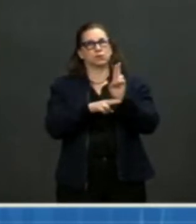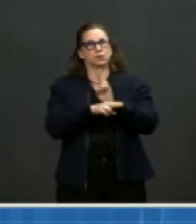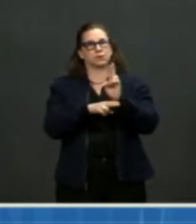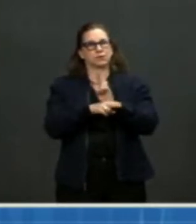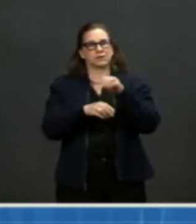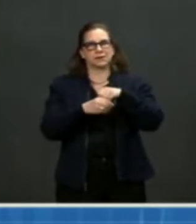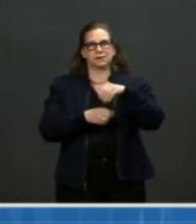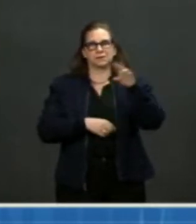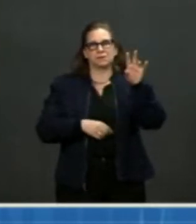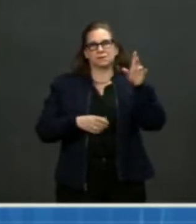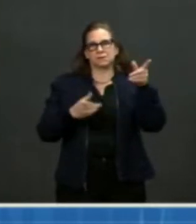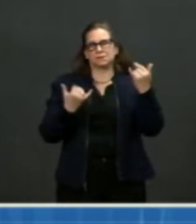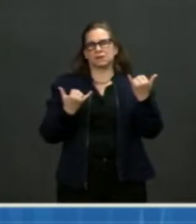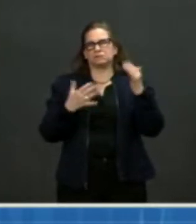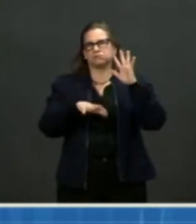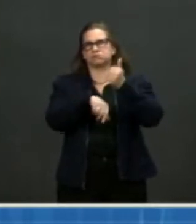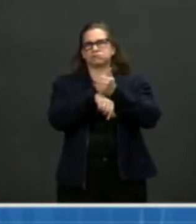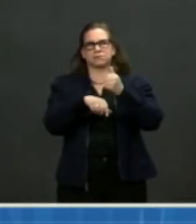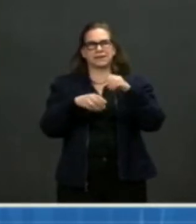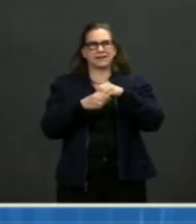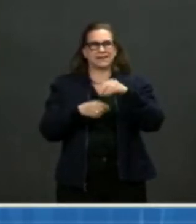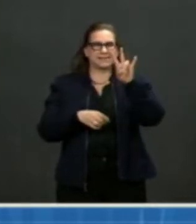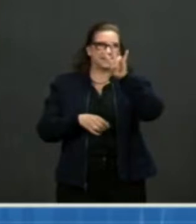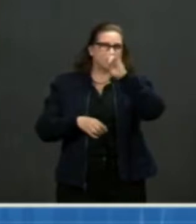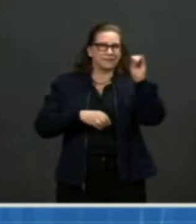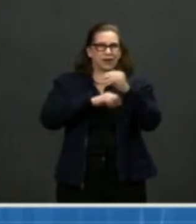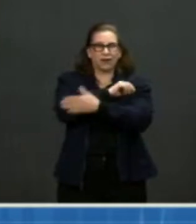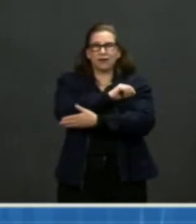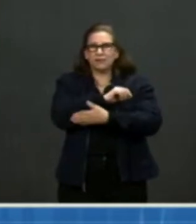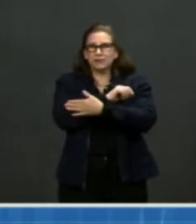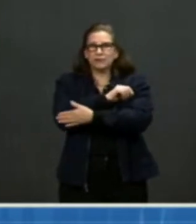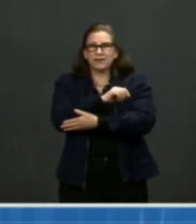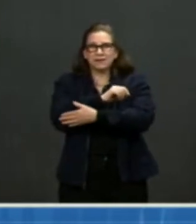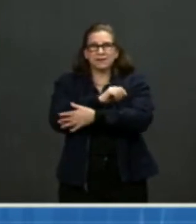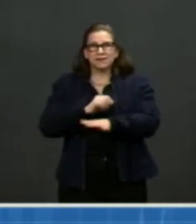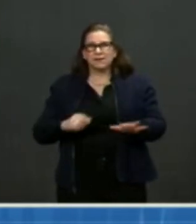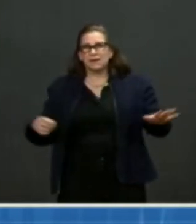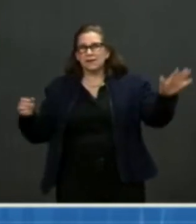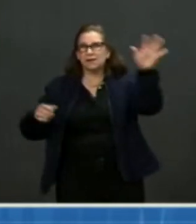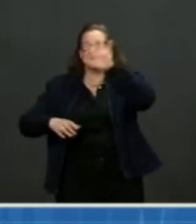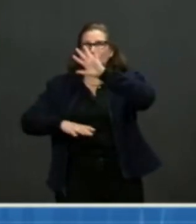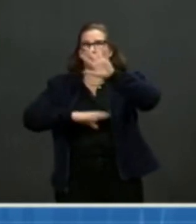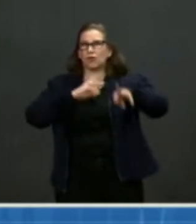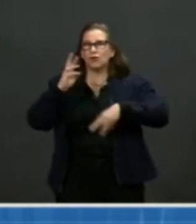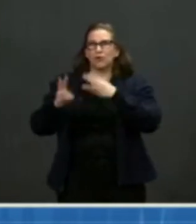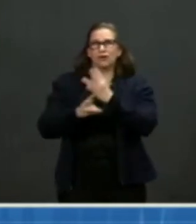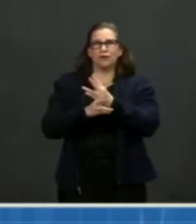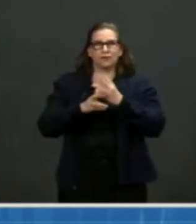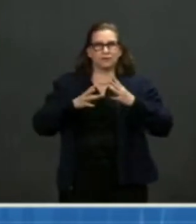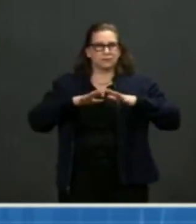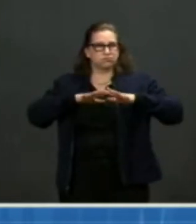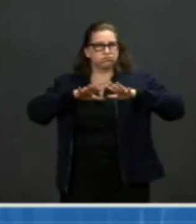countries across 6 continents, and it has been given emergency use listing by the